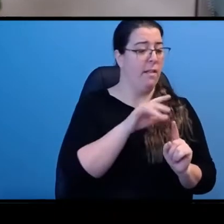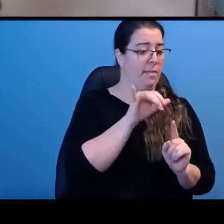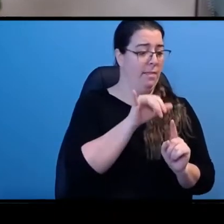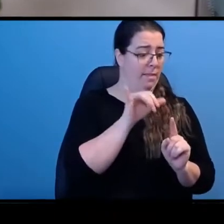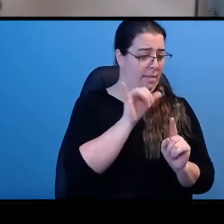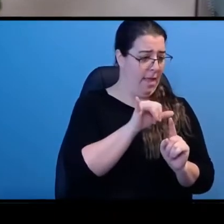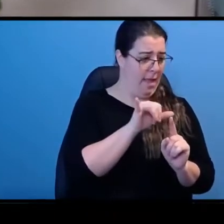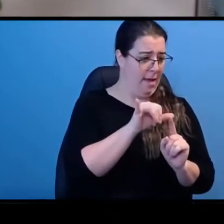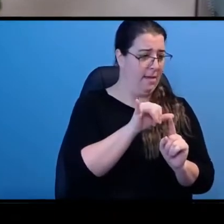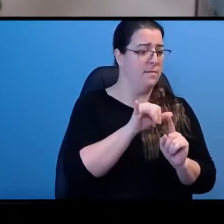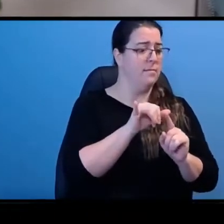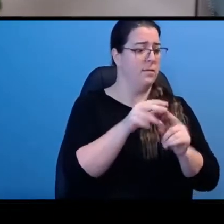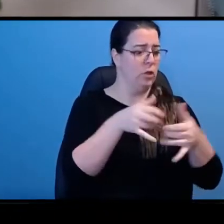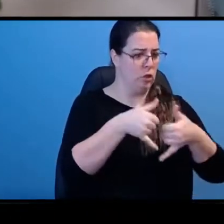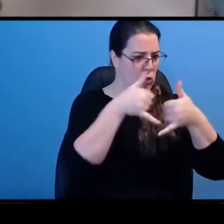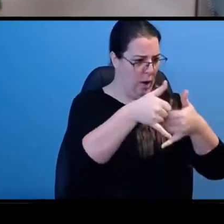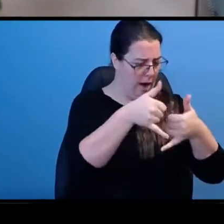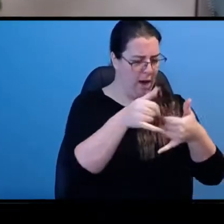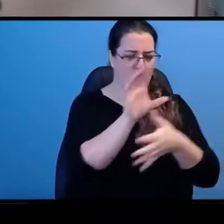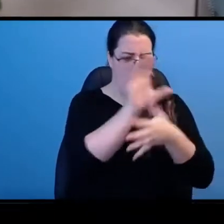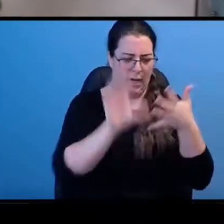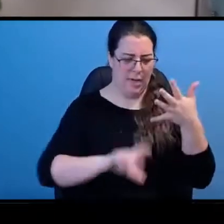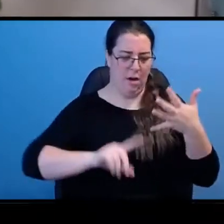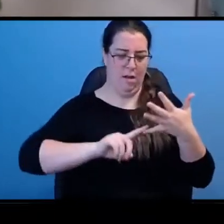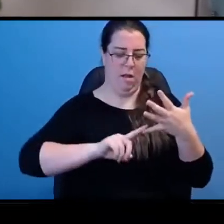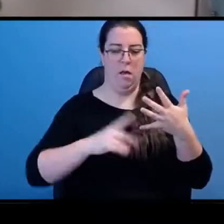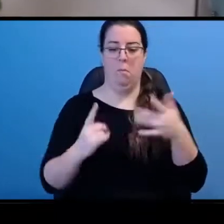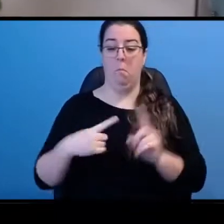of these groups, that you could break the tie just